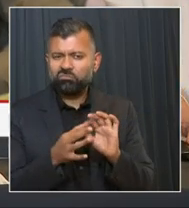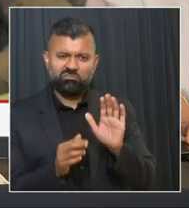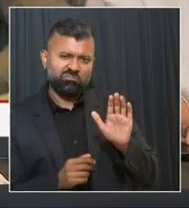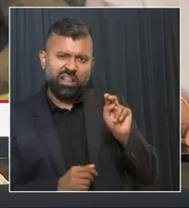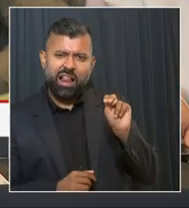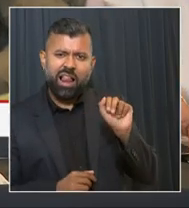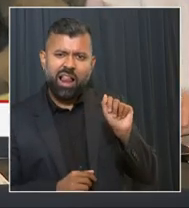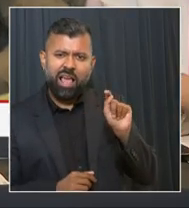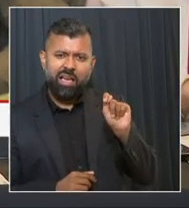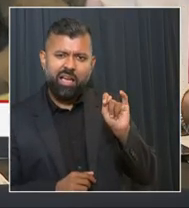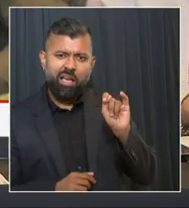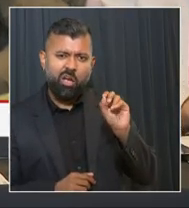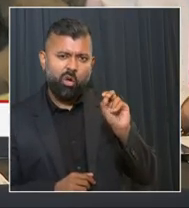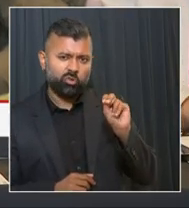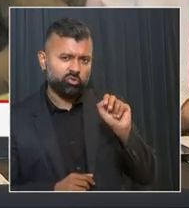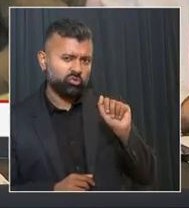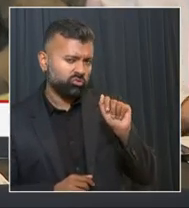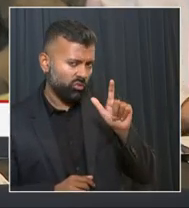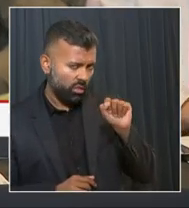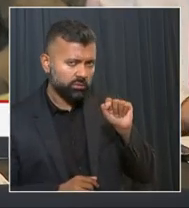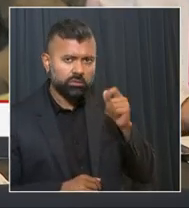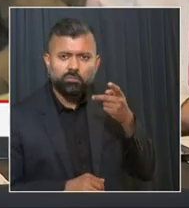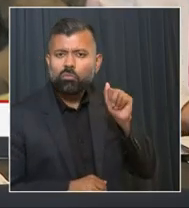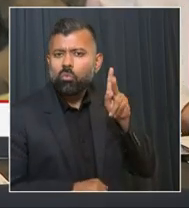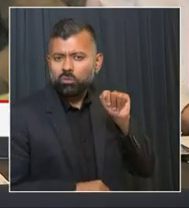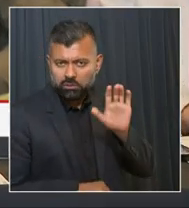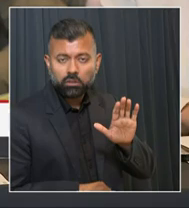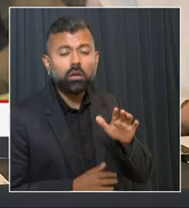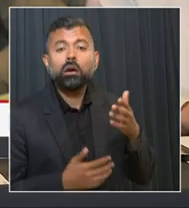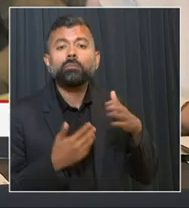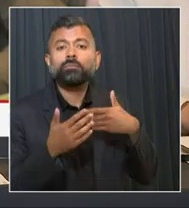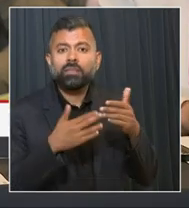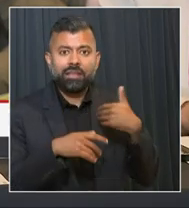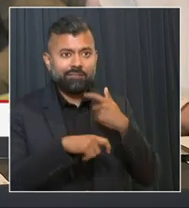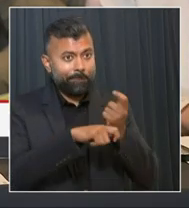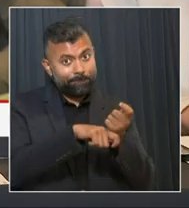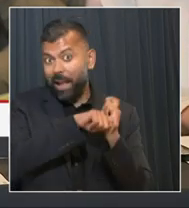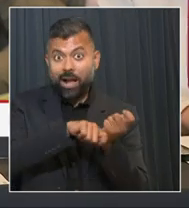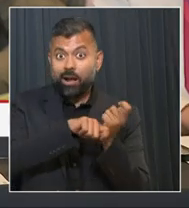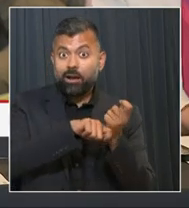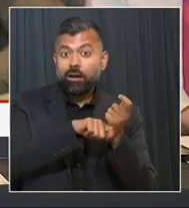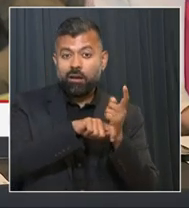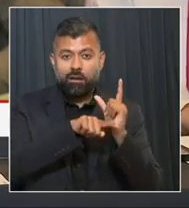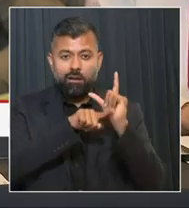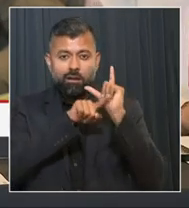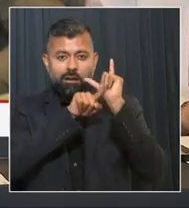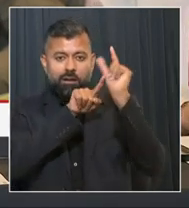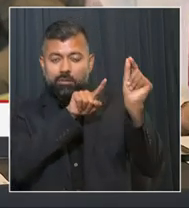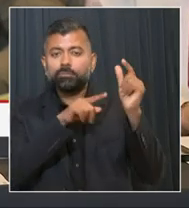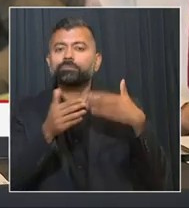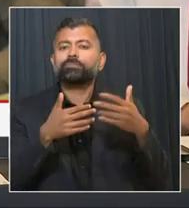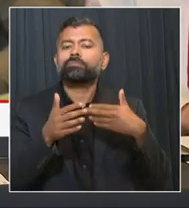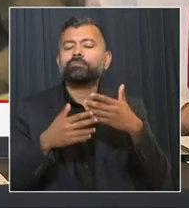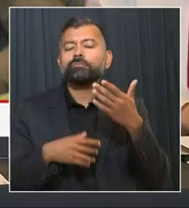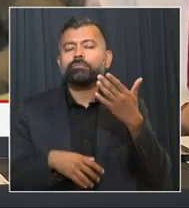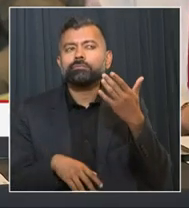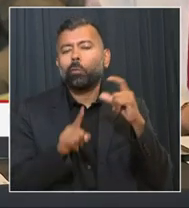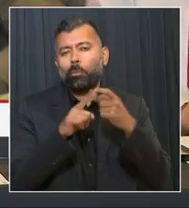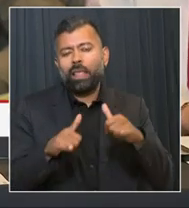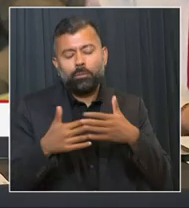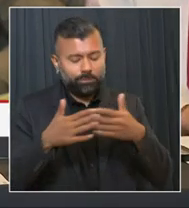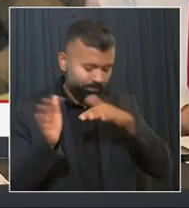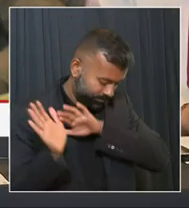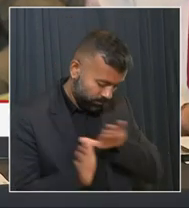think has knocked it out of the park, excuse the expression. But we've developed a